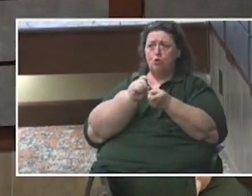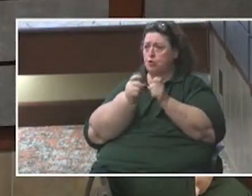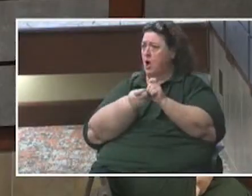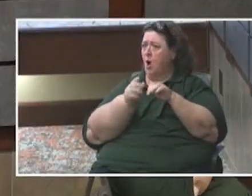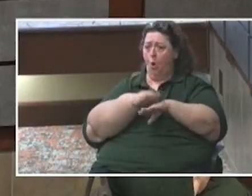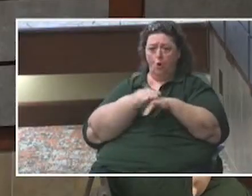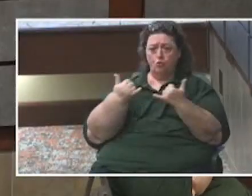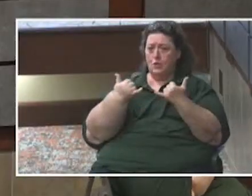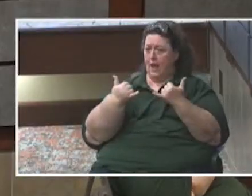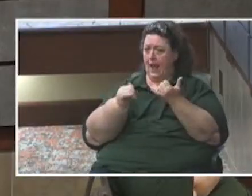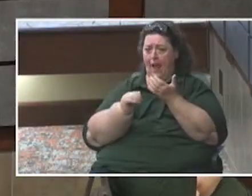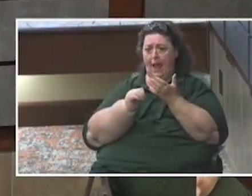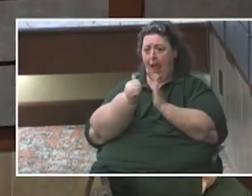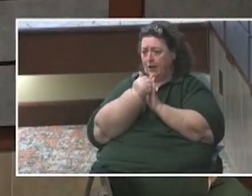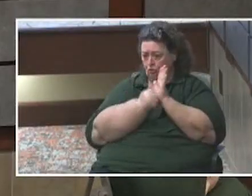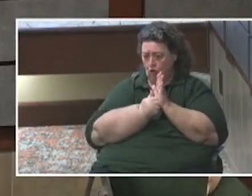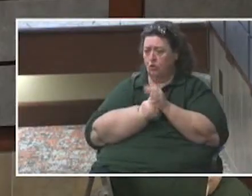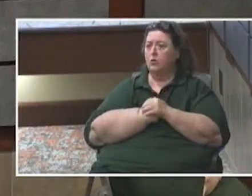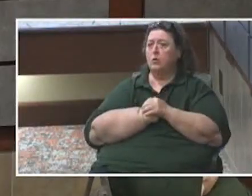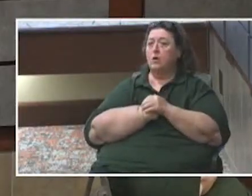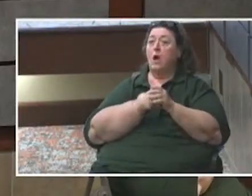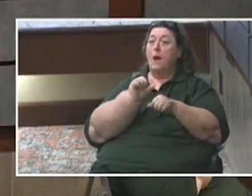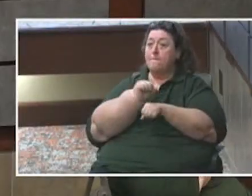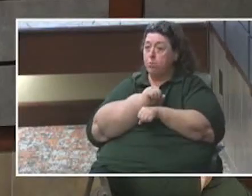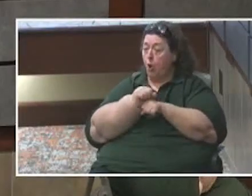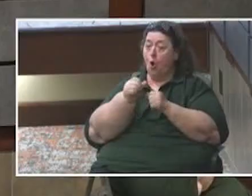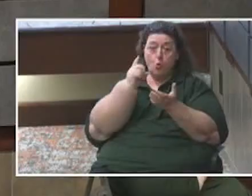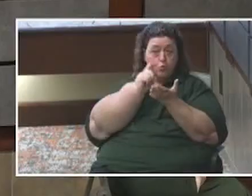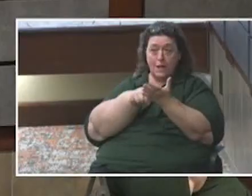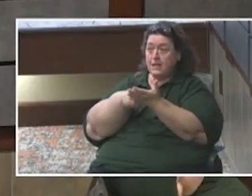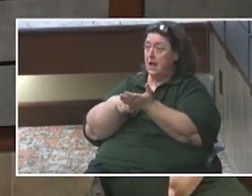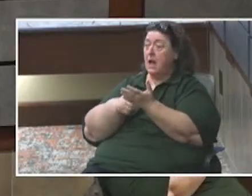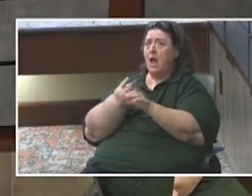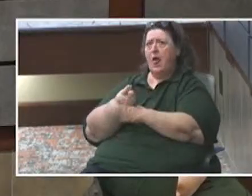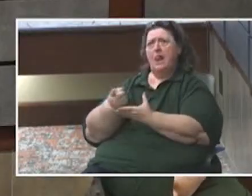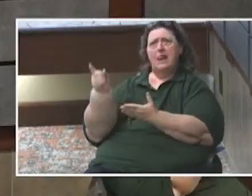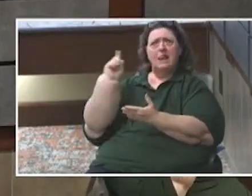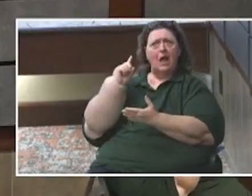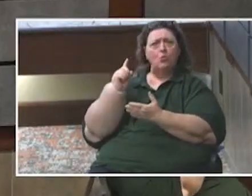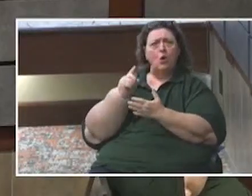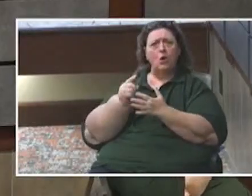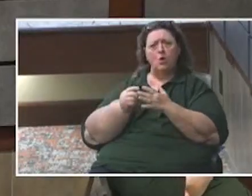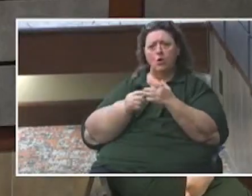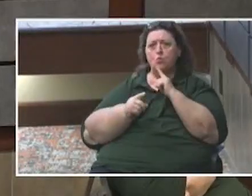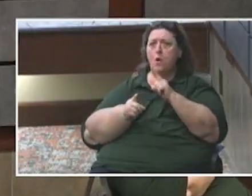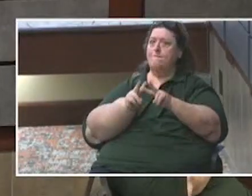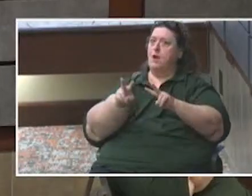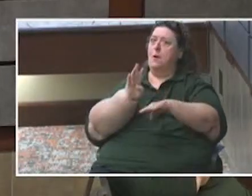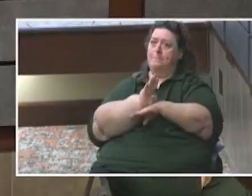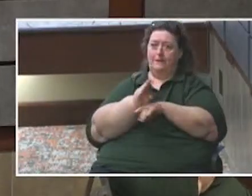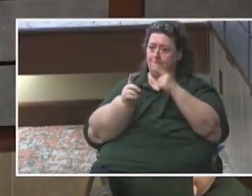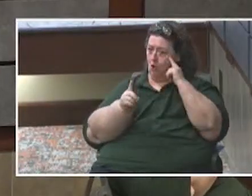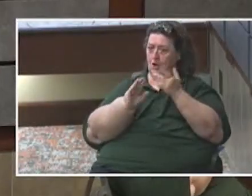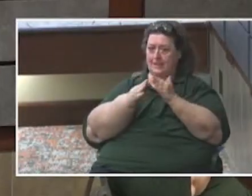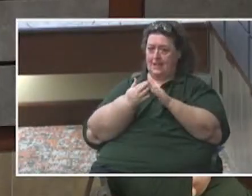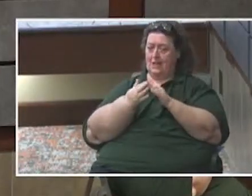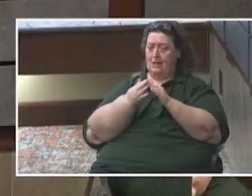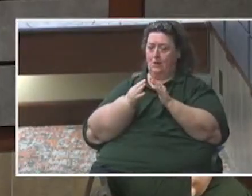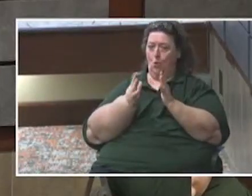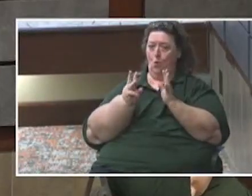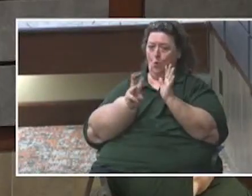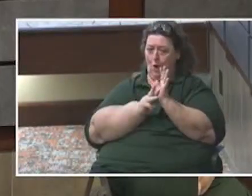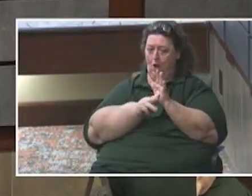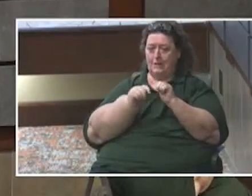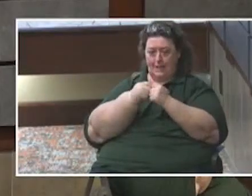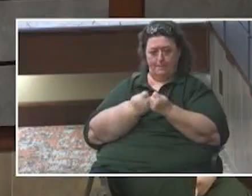today's agenda. As far as employee recognitions go, last week was an extremely busy week for the City of Waco team.